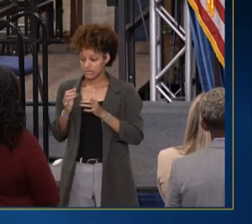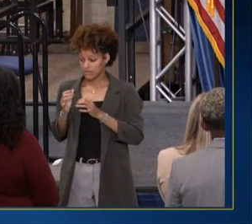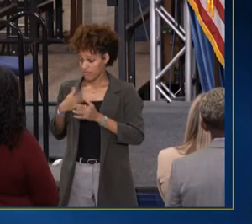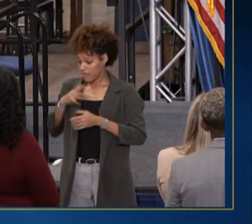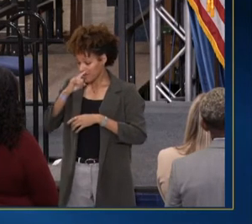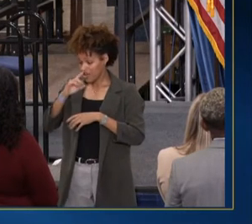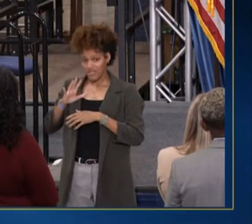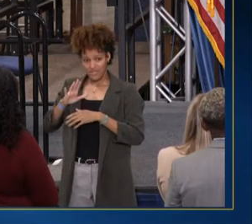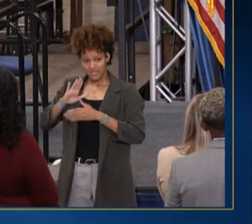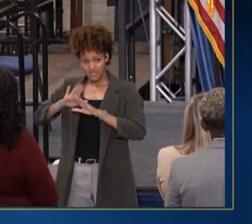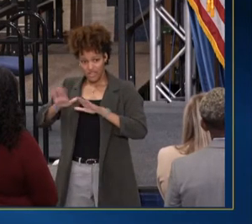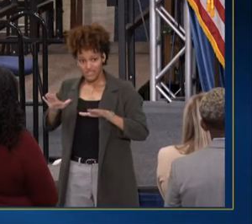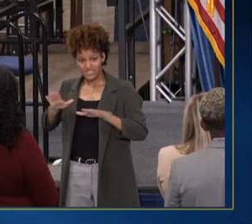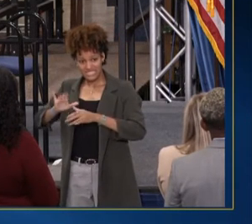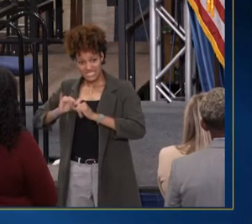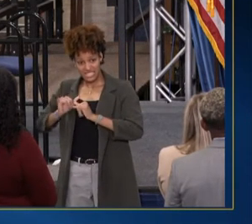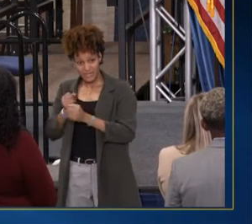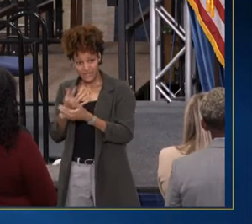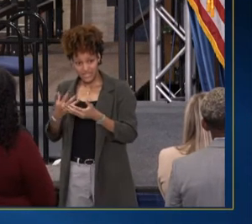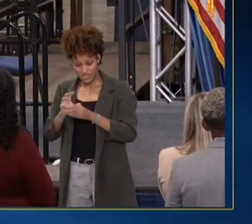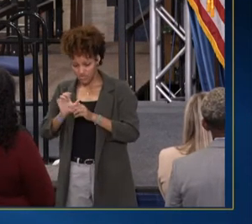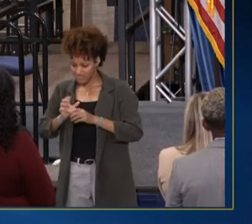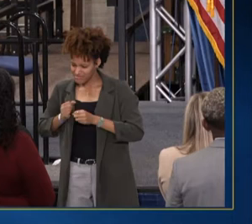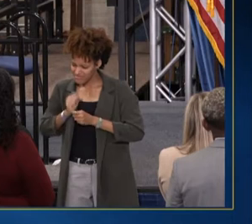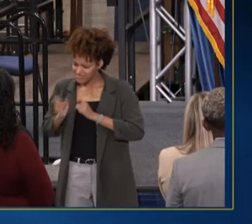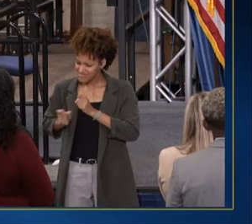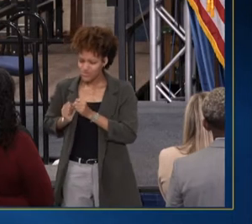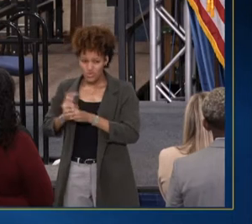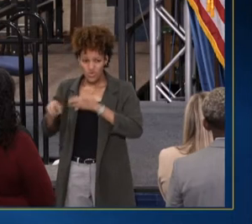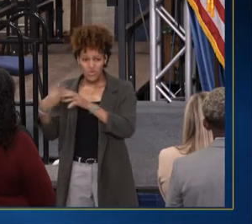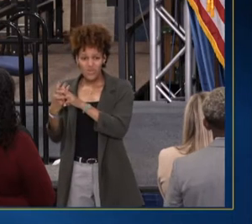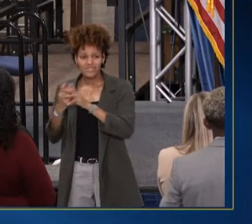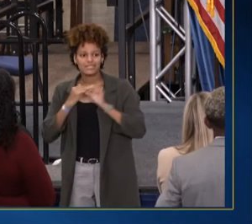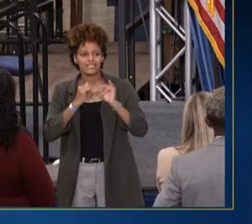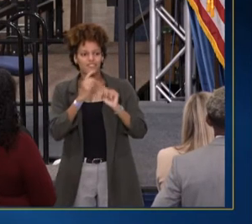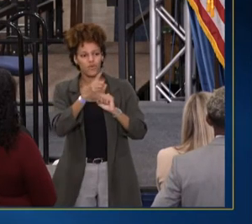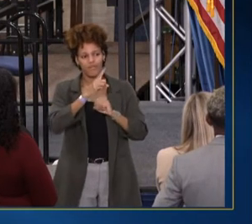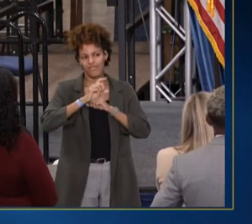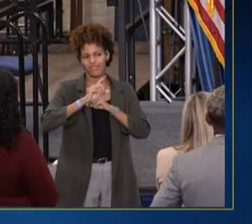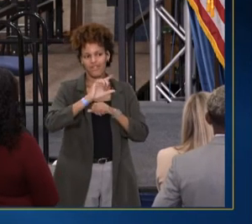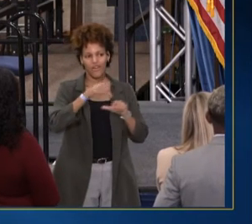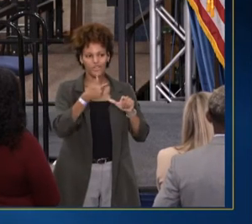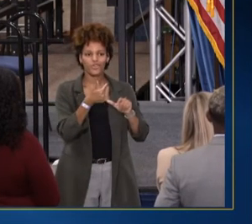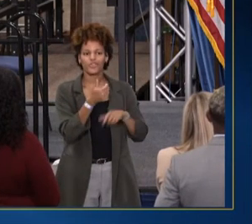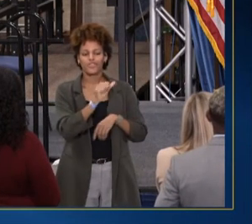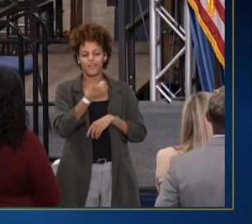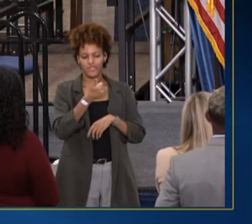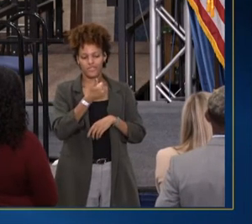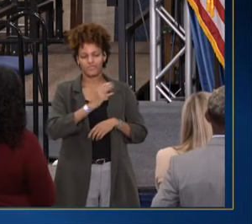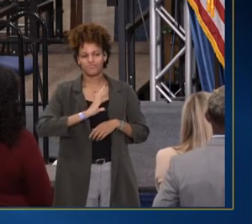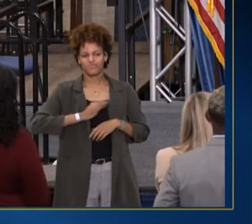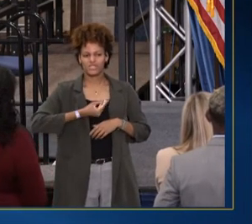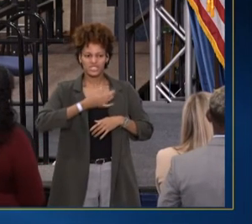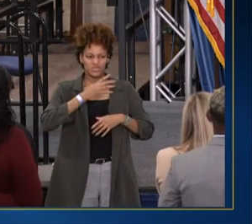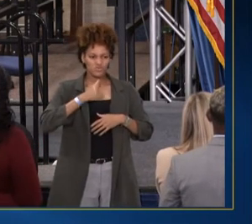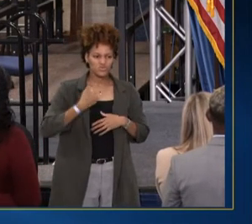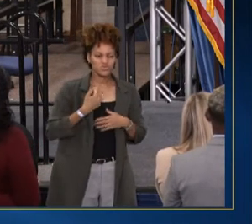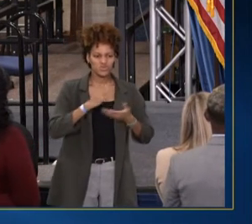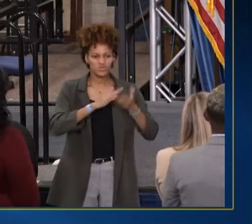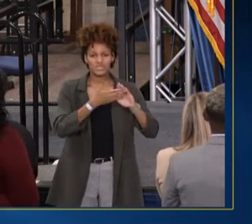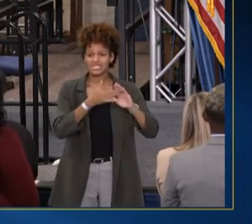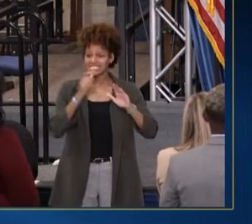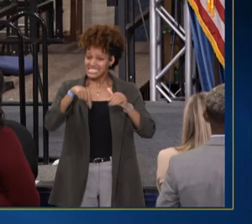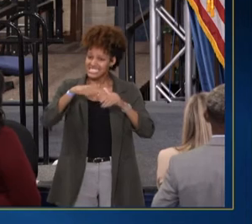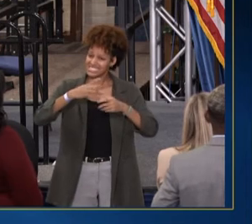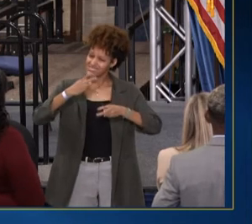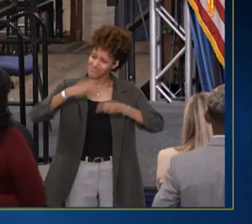them. And it is so important that we make sure that we have their backs in this time, in this incredibly difficult time. Because